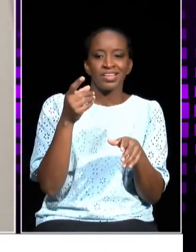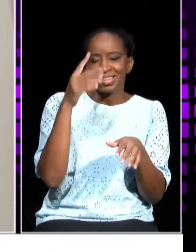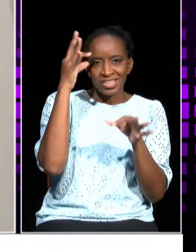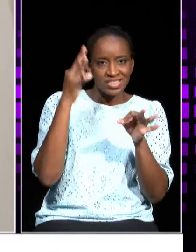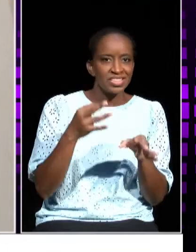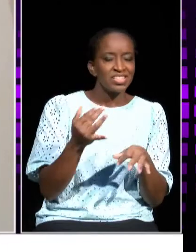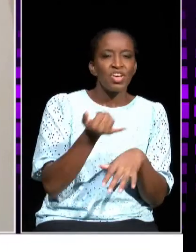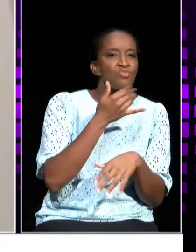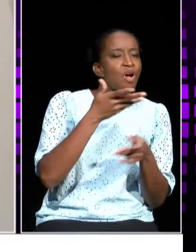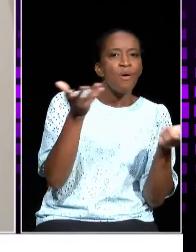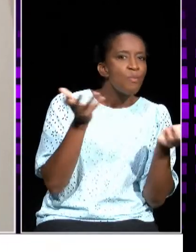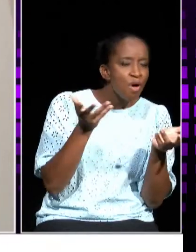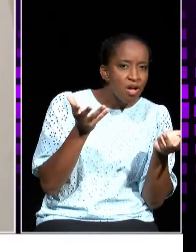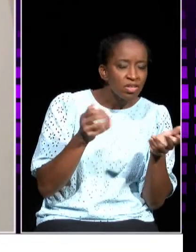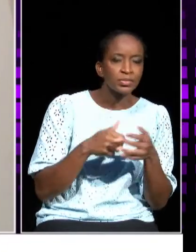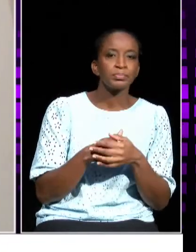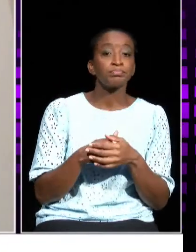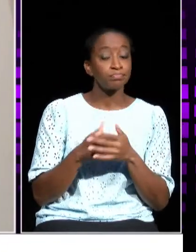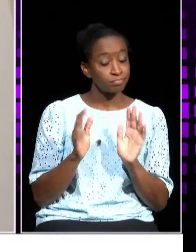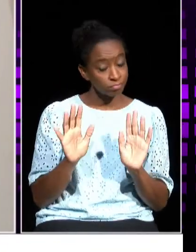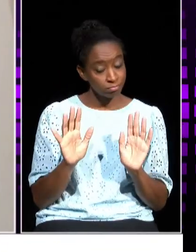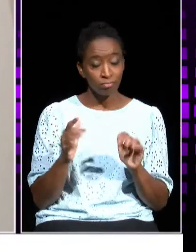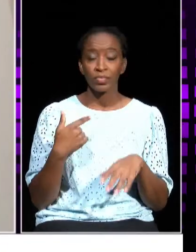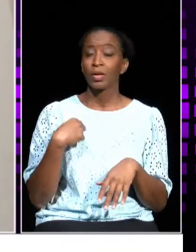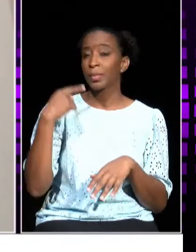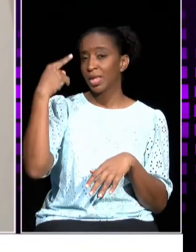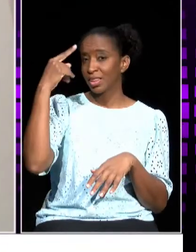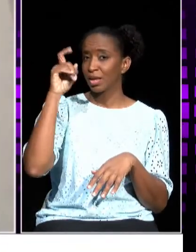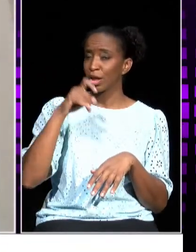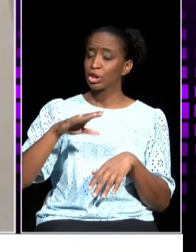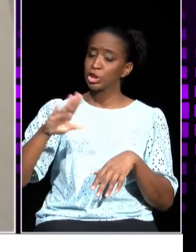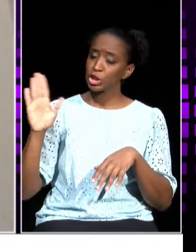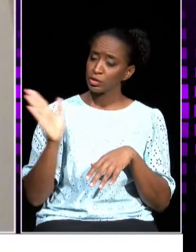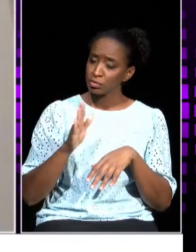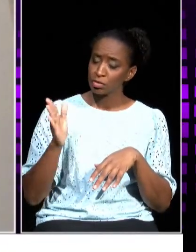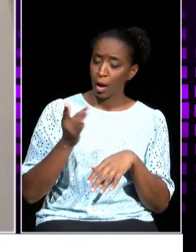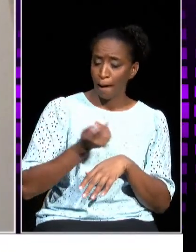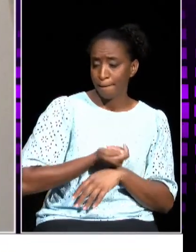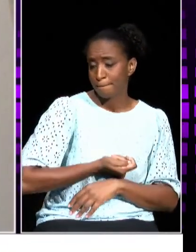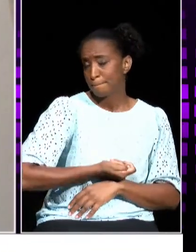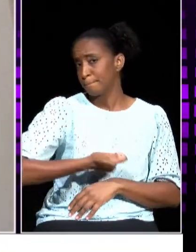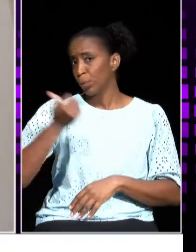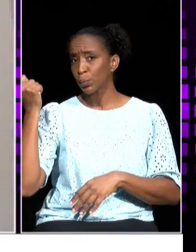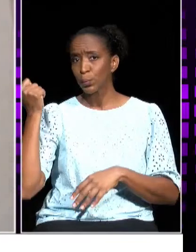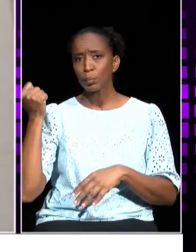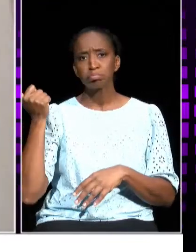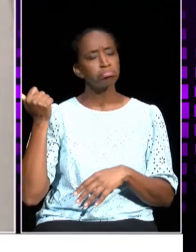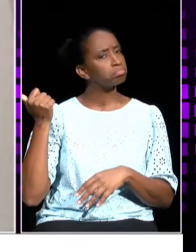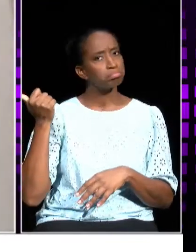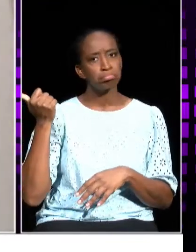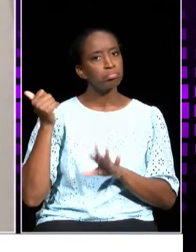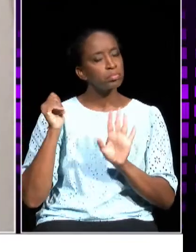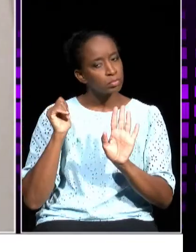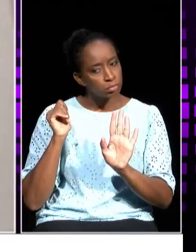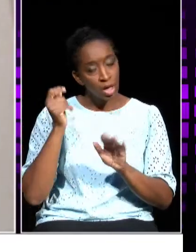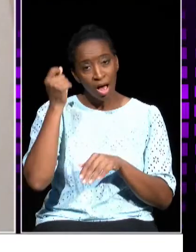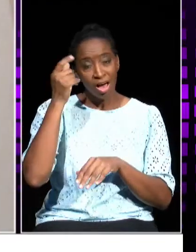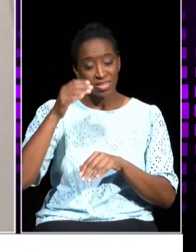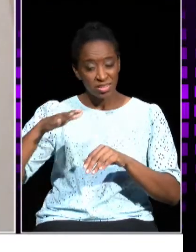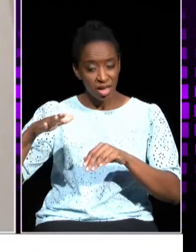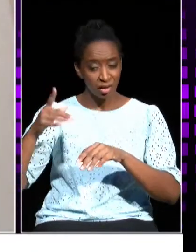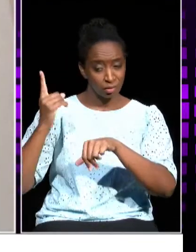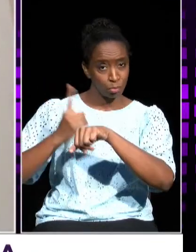taken off the books entirely, but there must be other ways in which we can